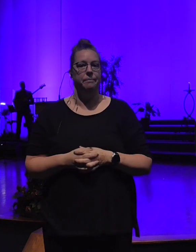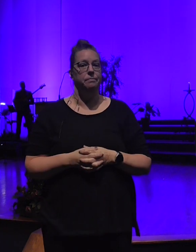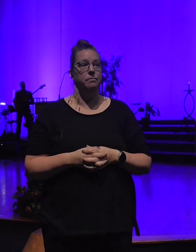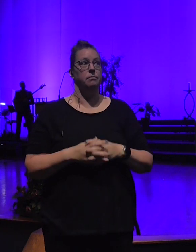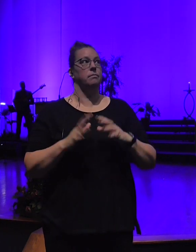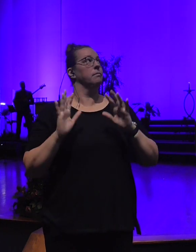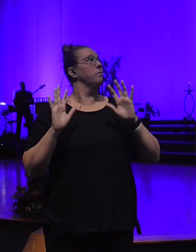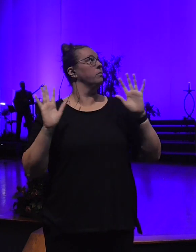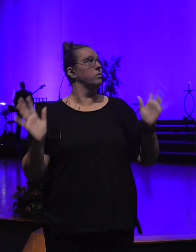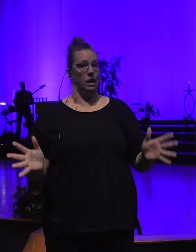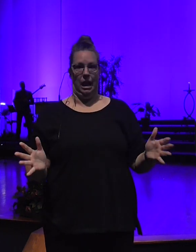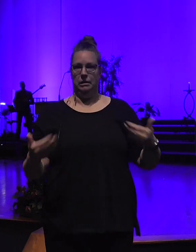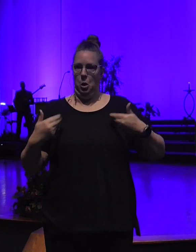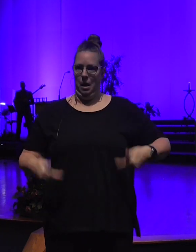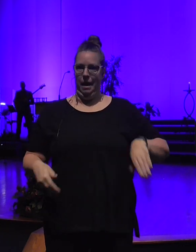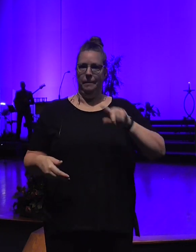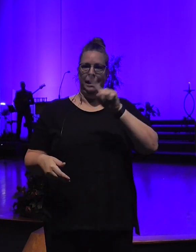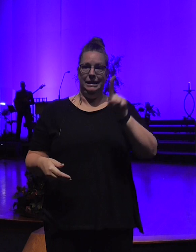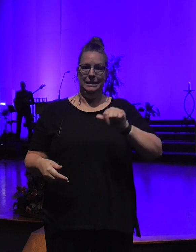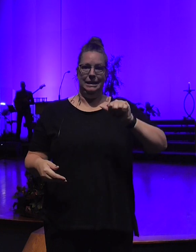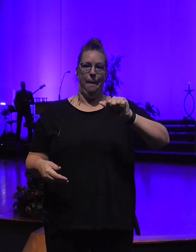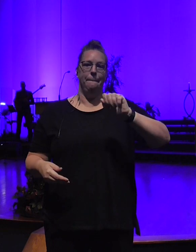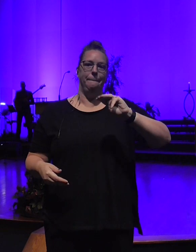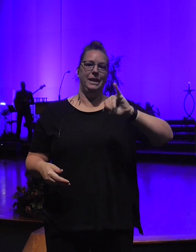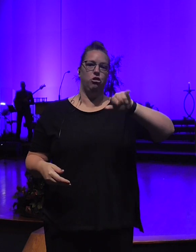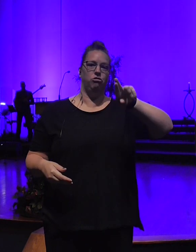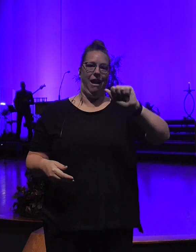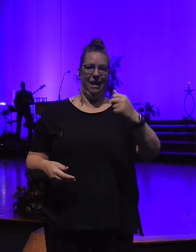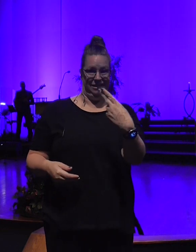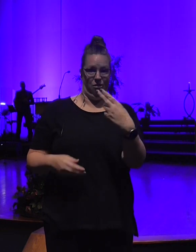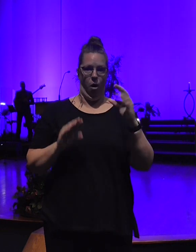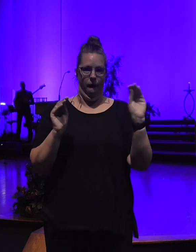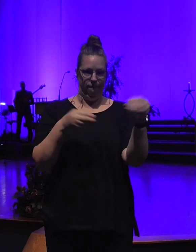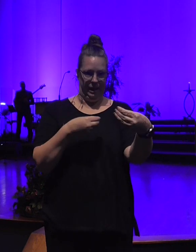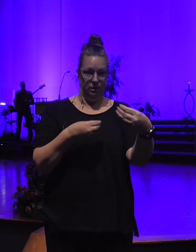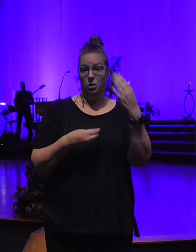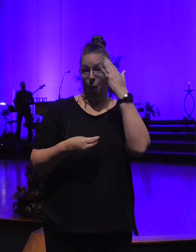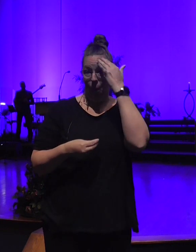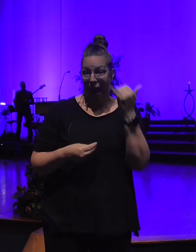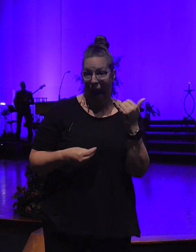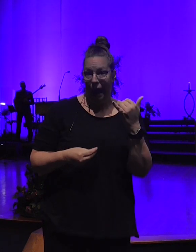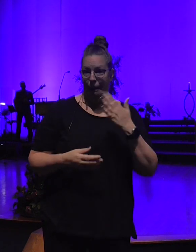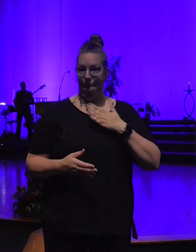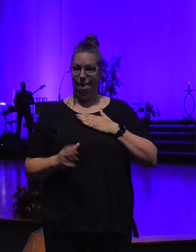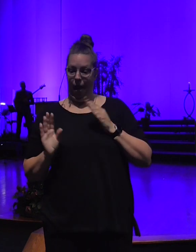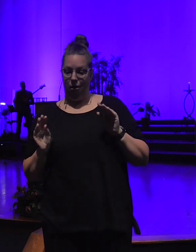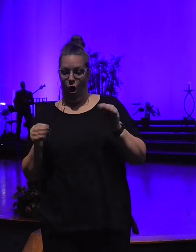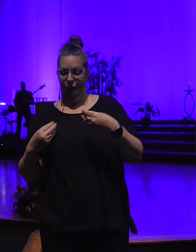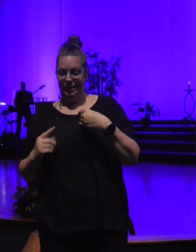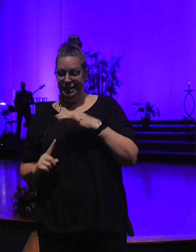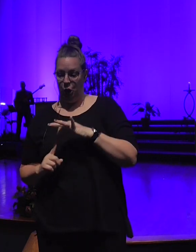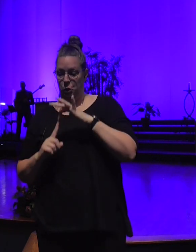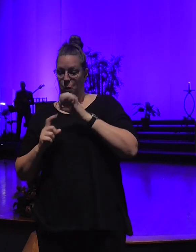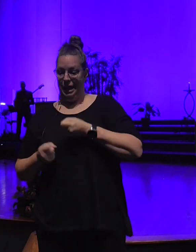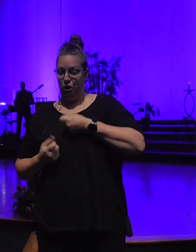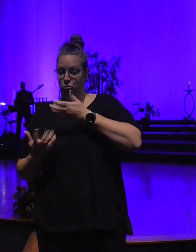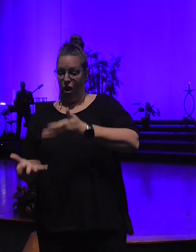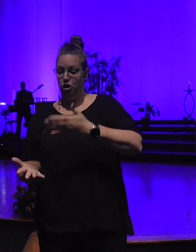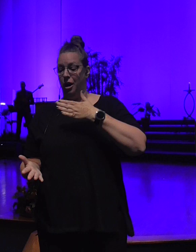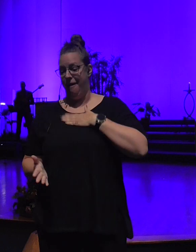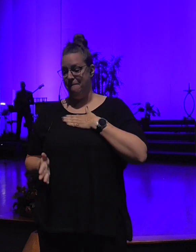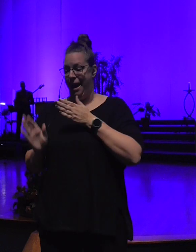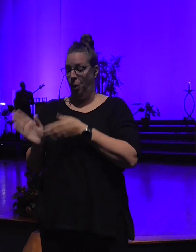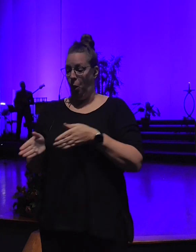So I'm in Zamira's office. Okay, that's no secret because my office is a unique expression of my organizational